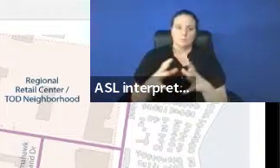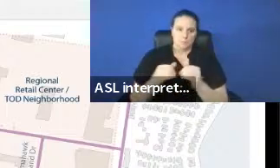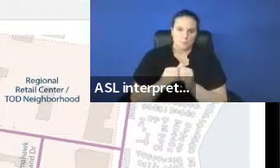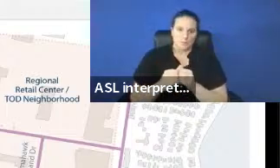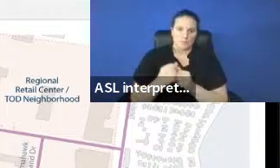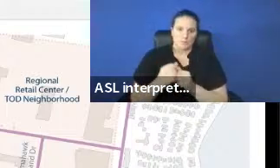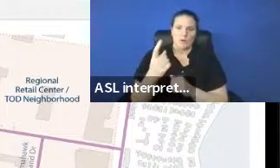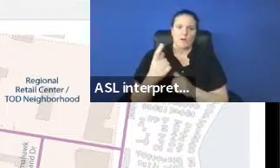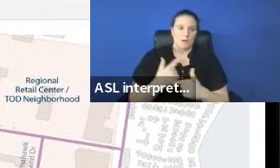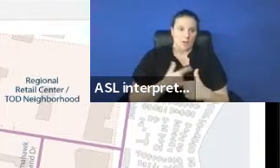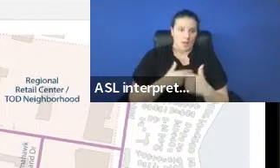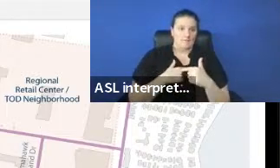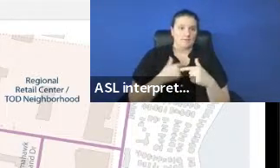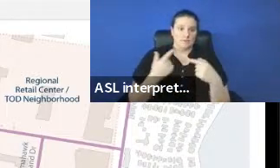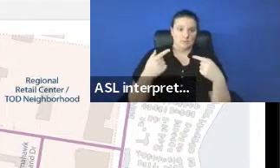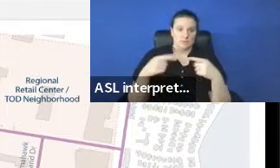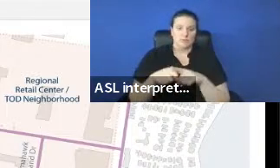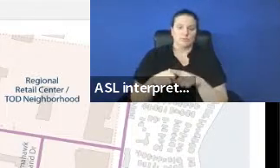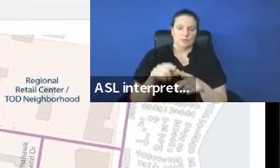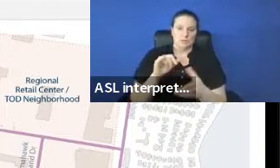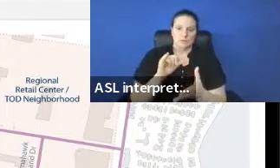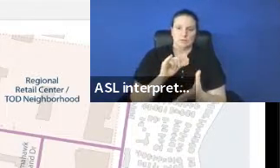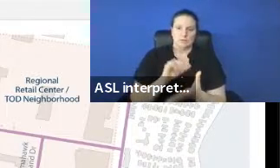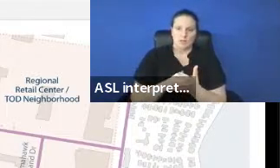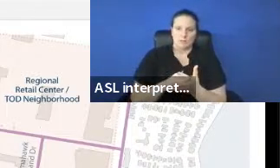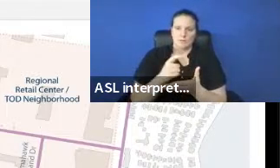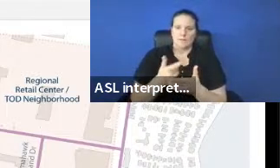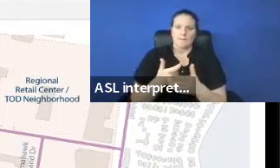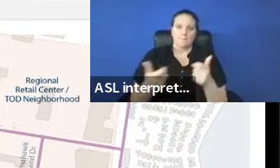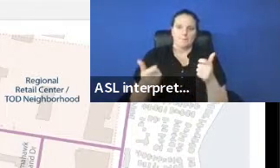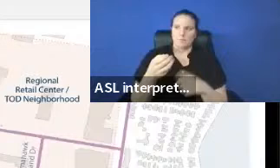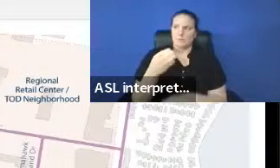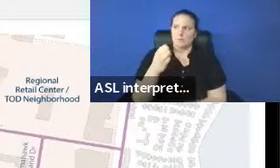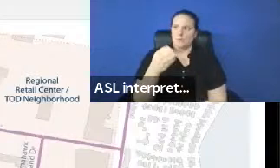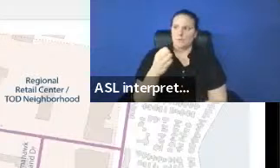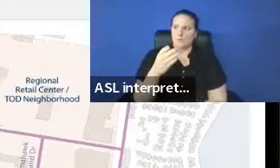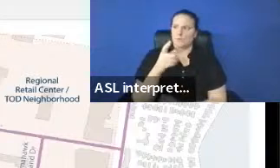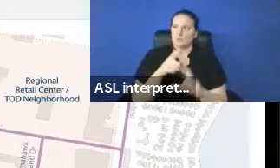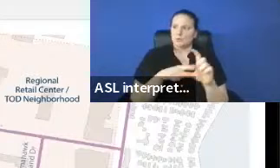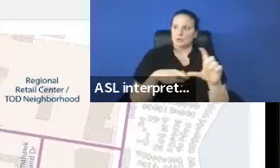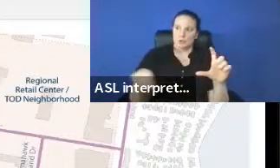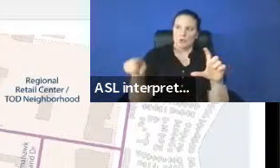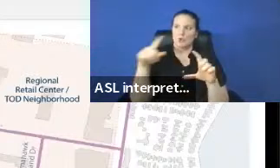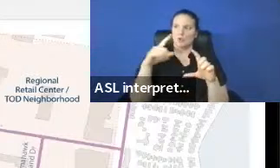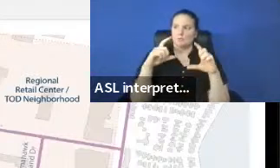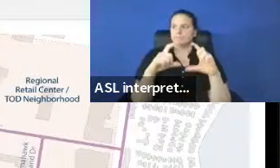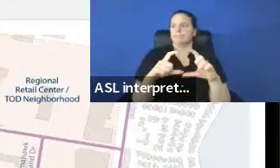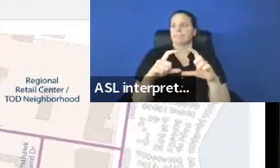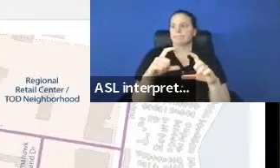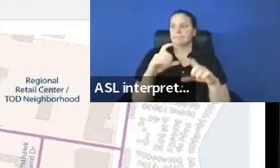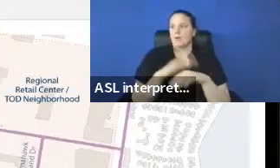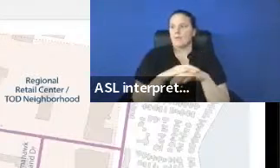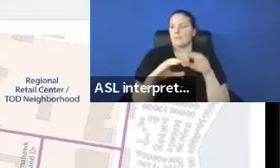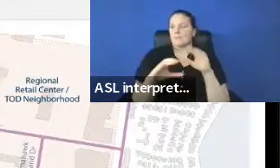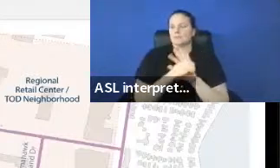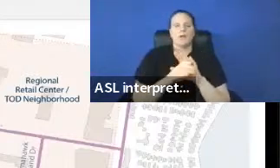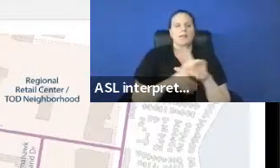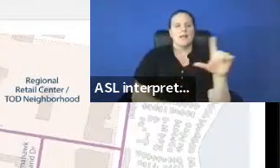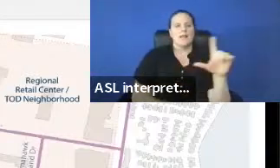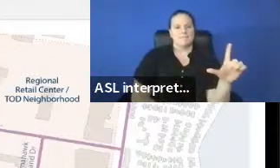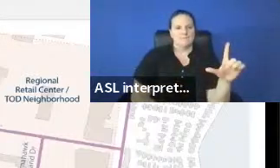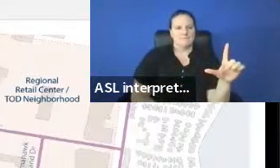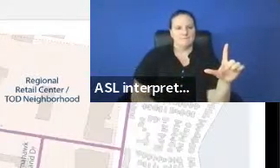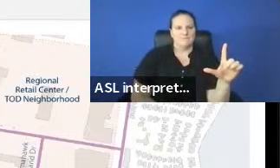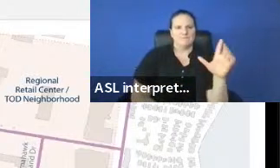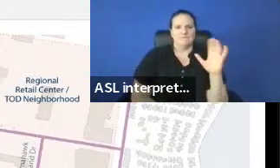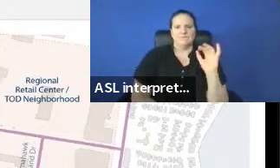signalized intersection, which is what the big kind of blue circle is on the diagram on the left-hand side. So that's showing